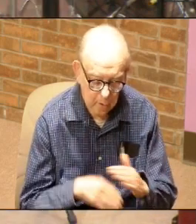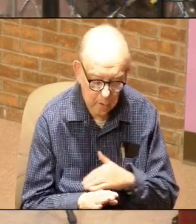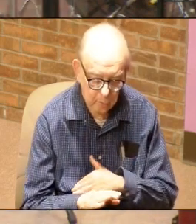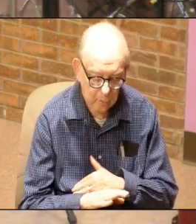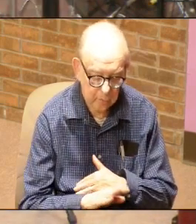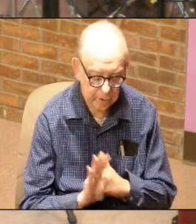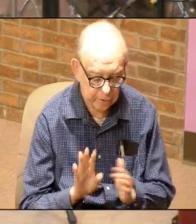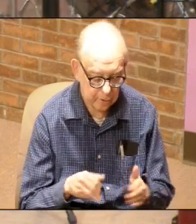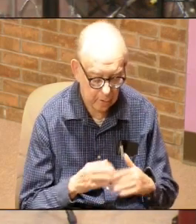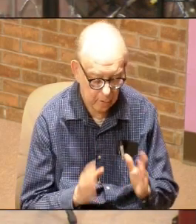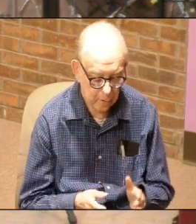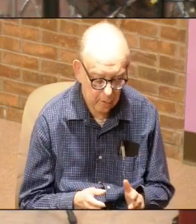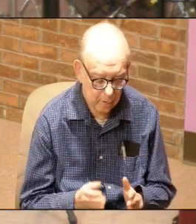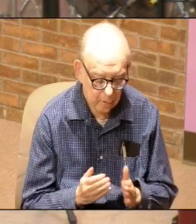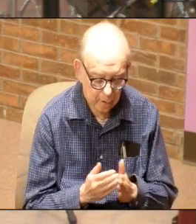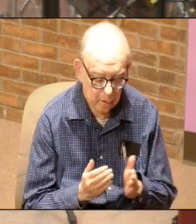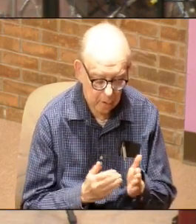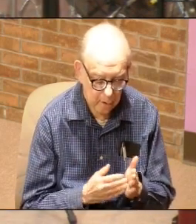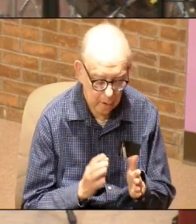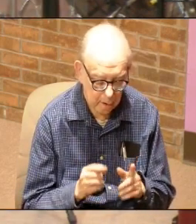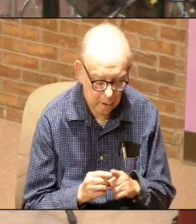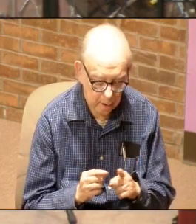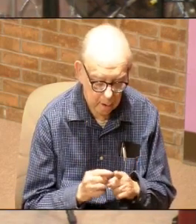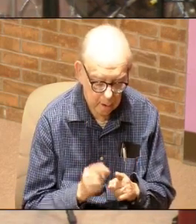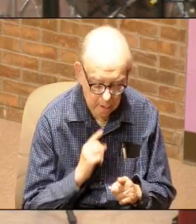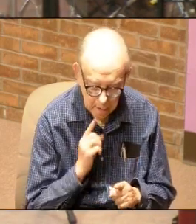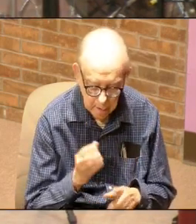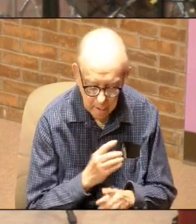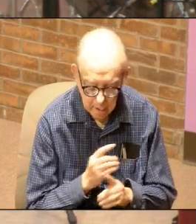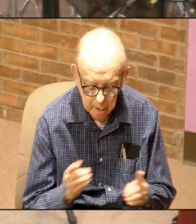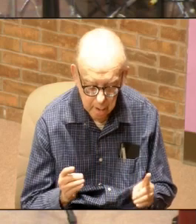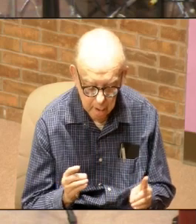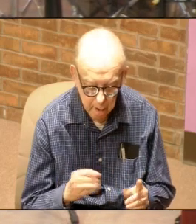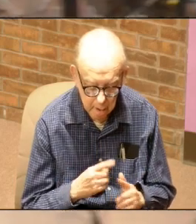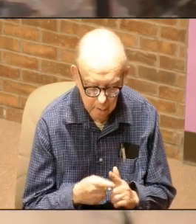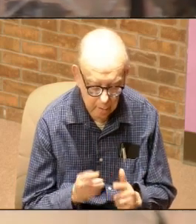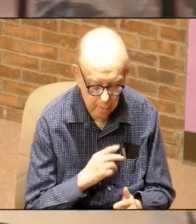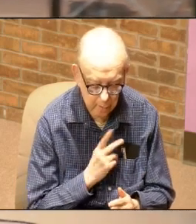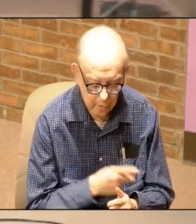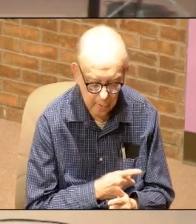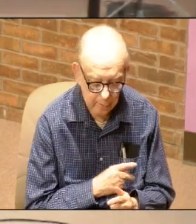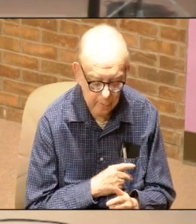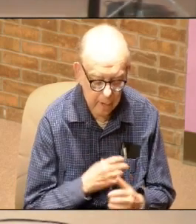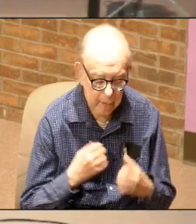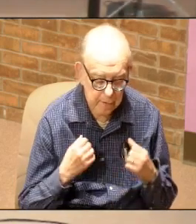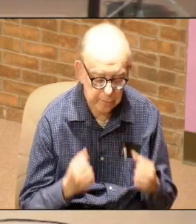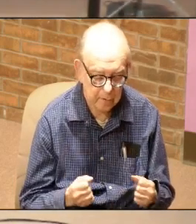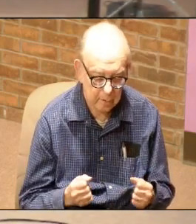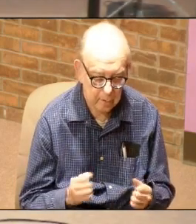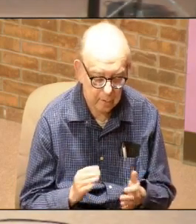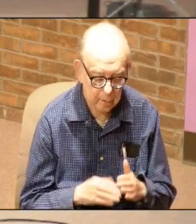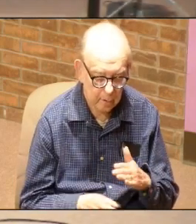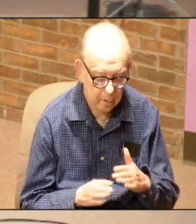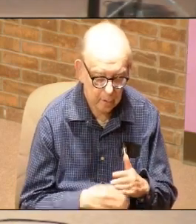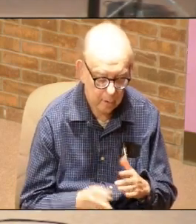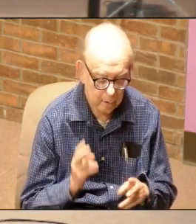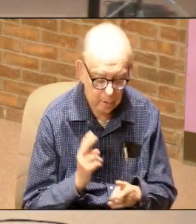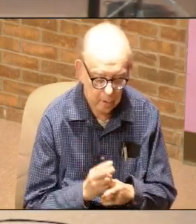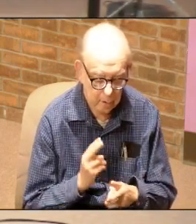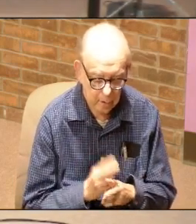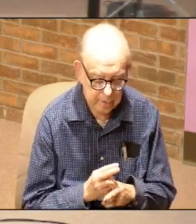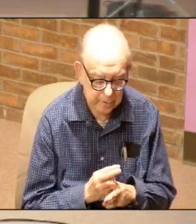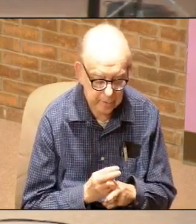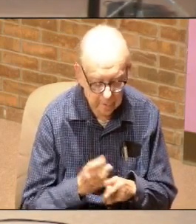your midst and the message, the word is delivered, then there is power and strength that basically takes care